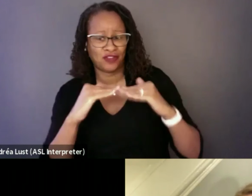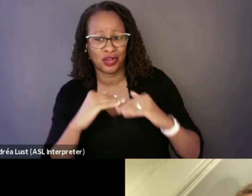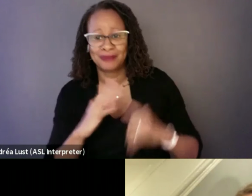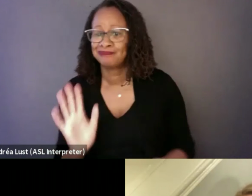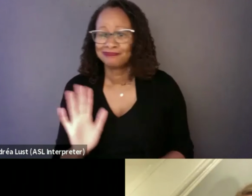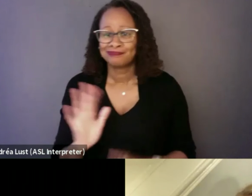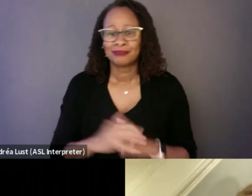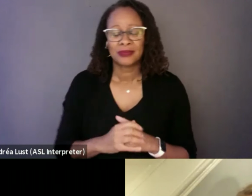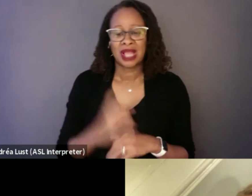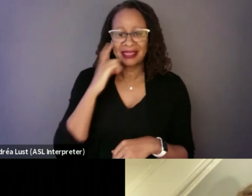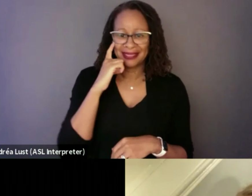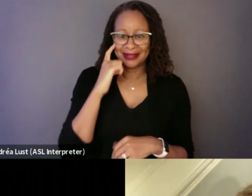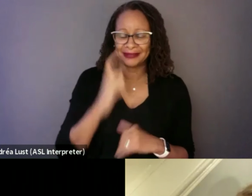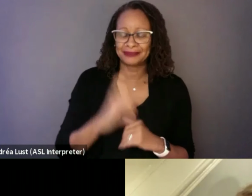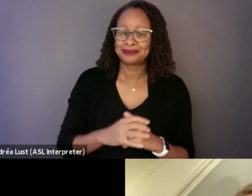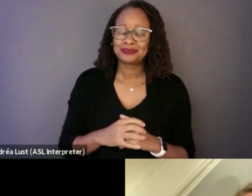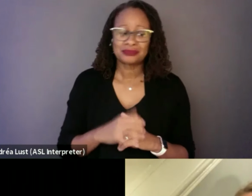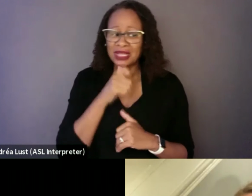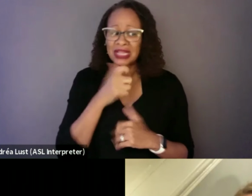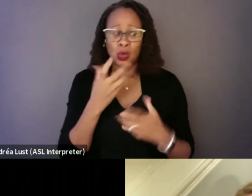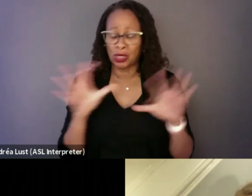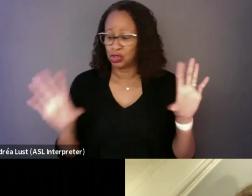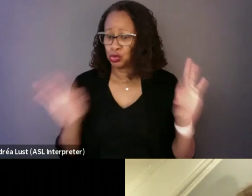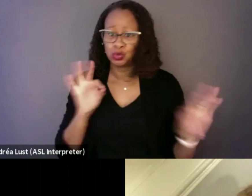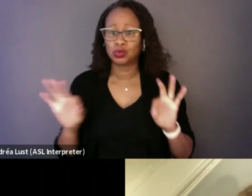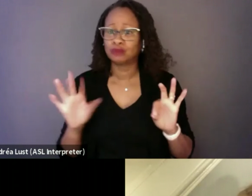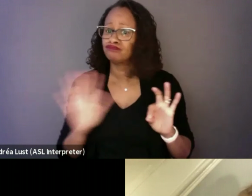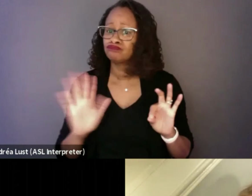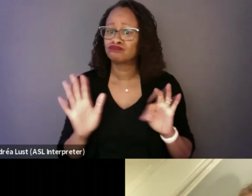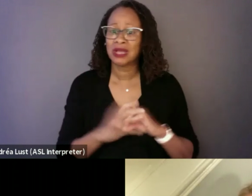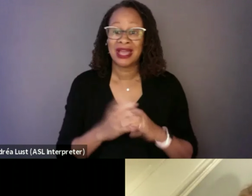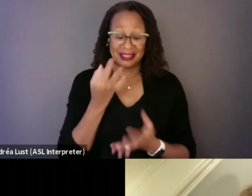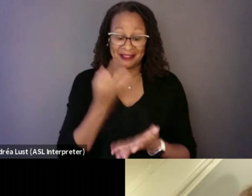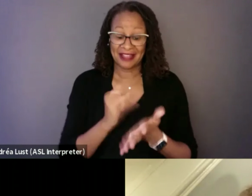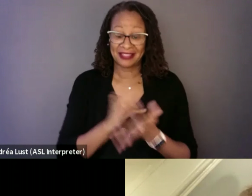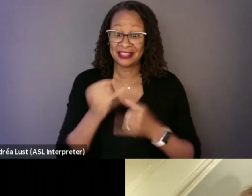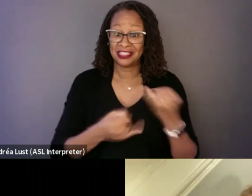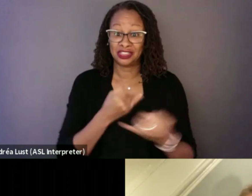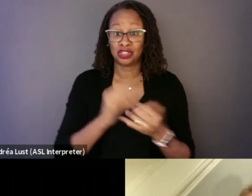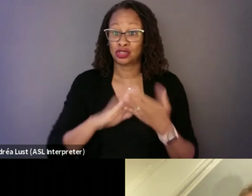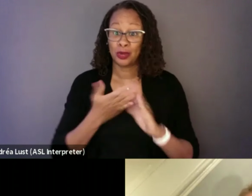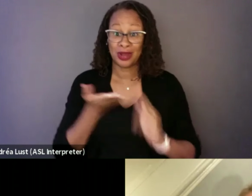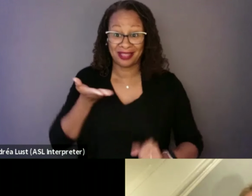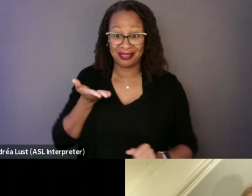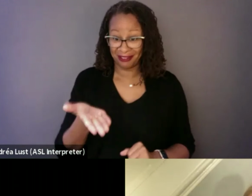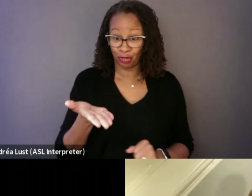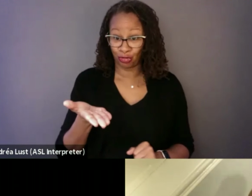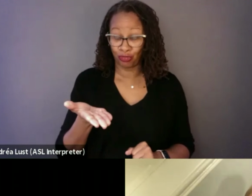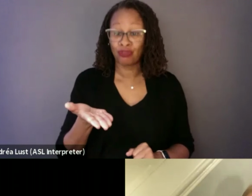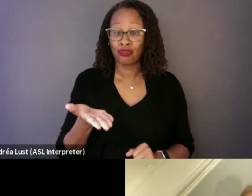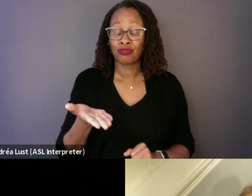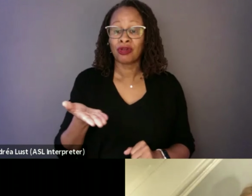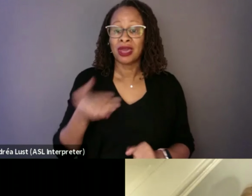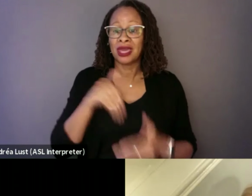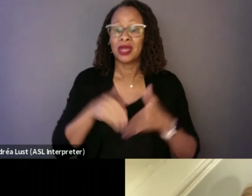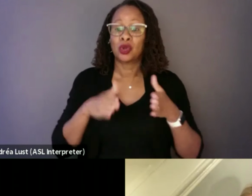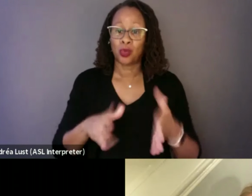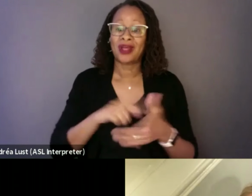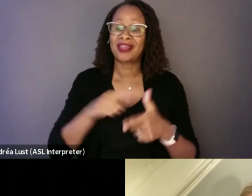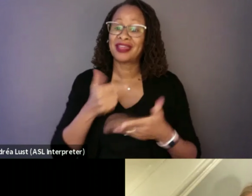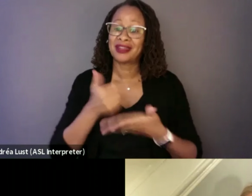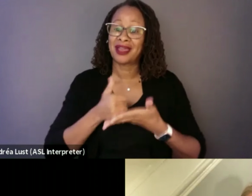think the fact that the international community was there in a way then helped